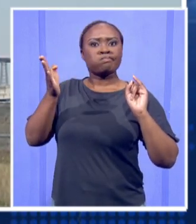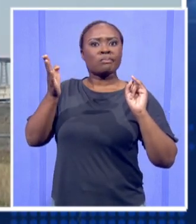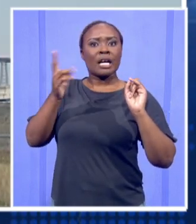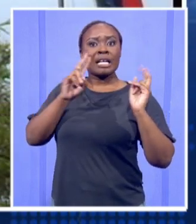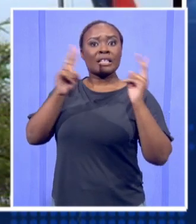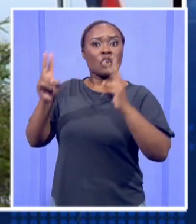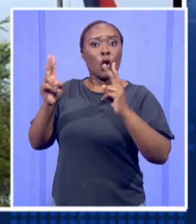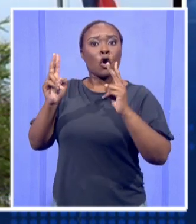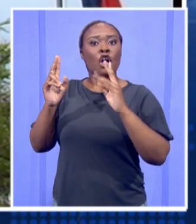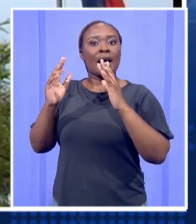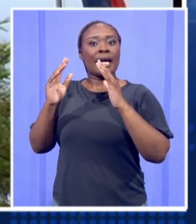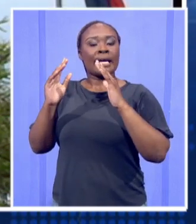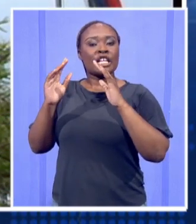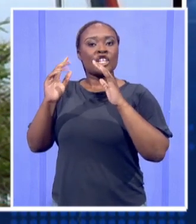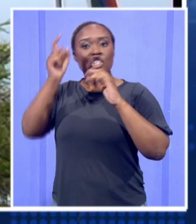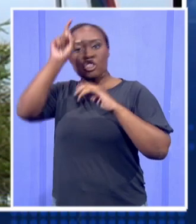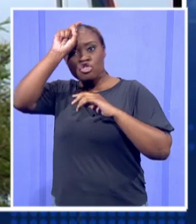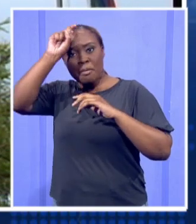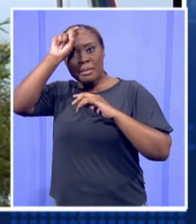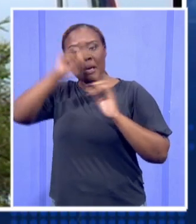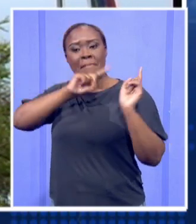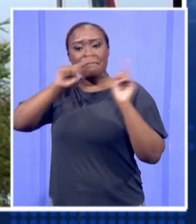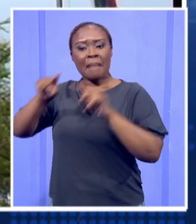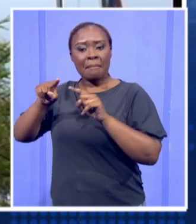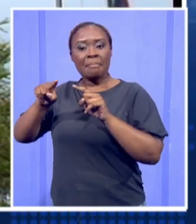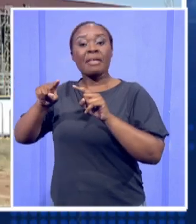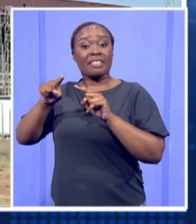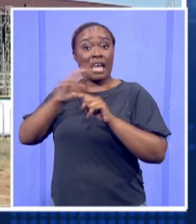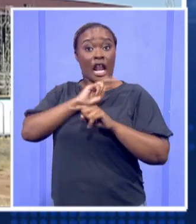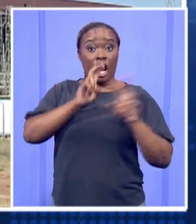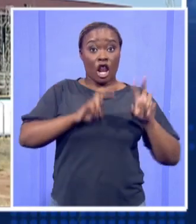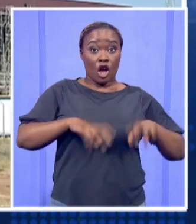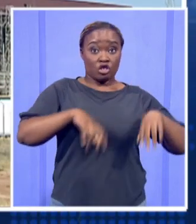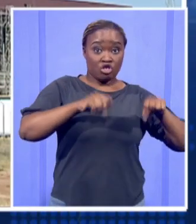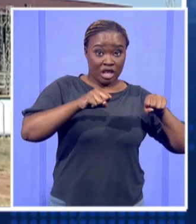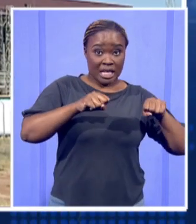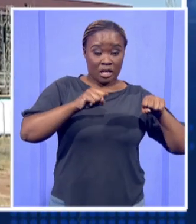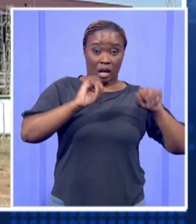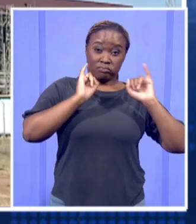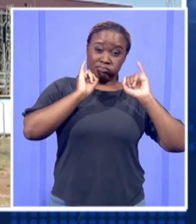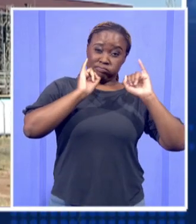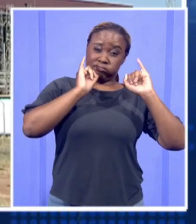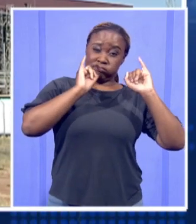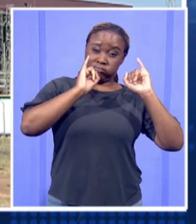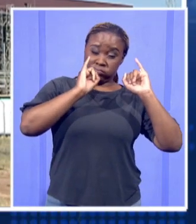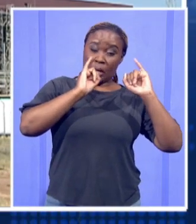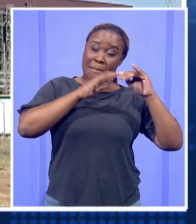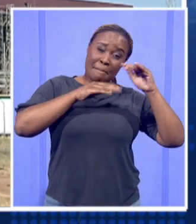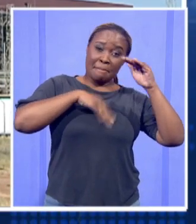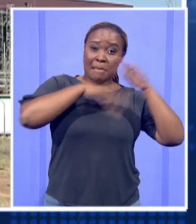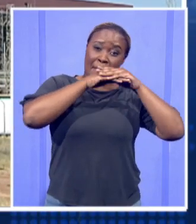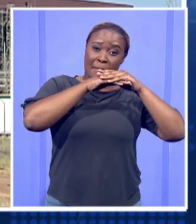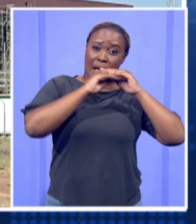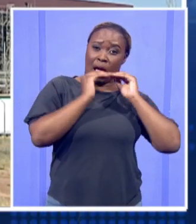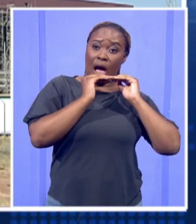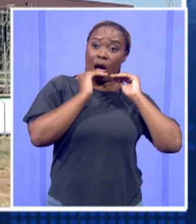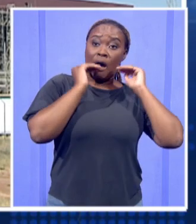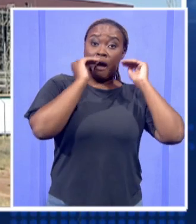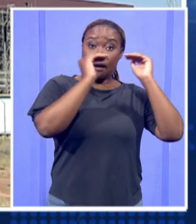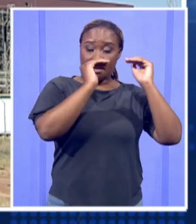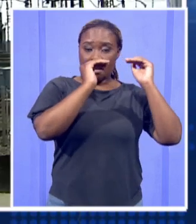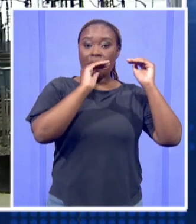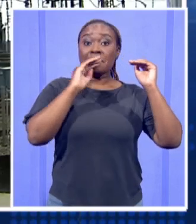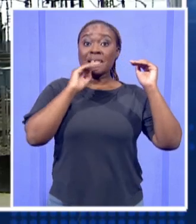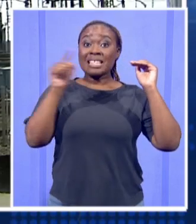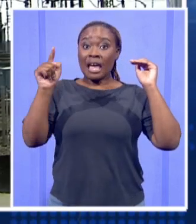to Egypt in the past, where once again load shedding had reached, very serious levels, and that trip